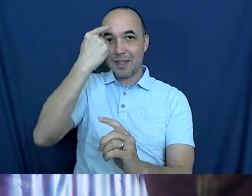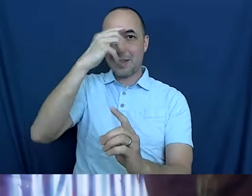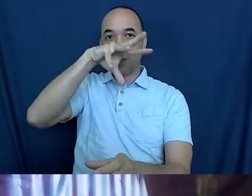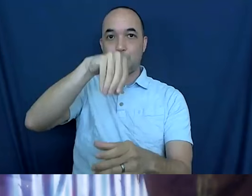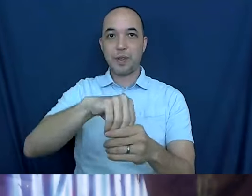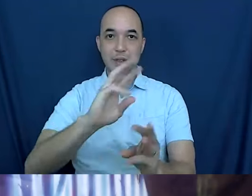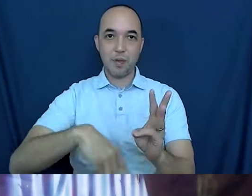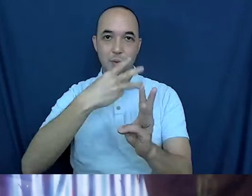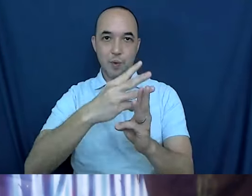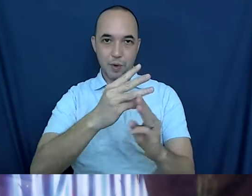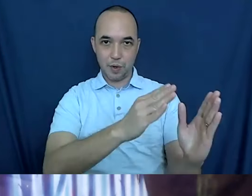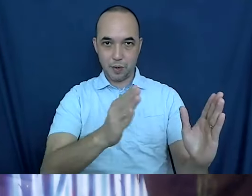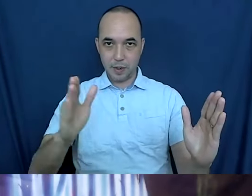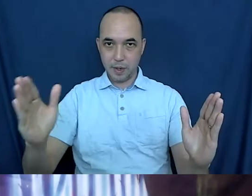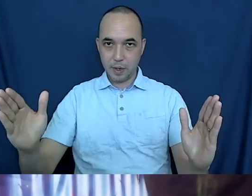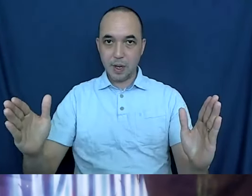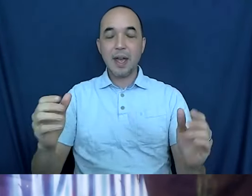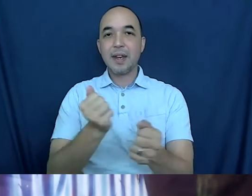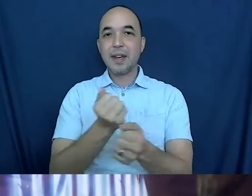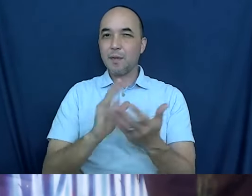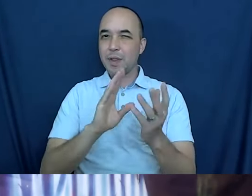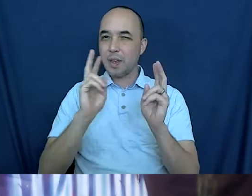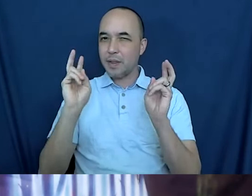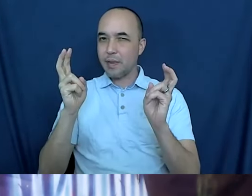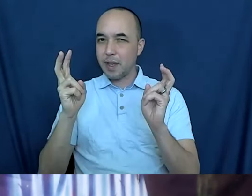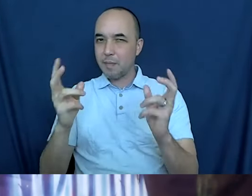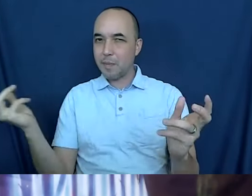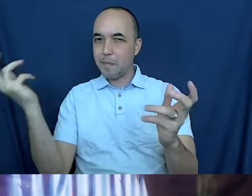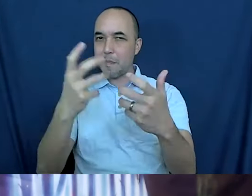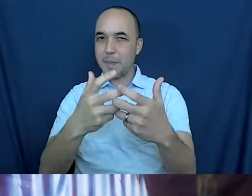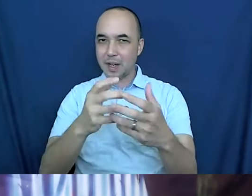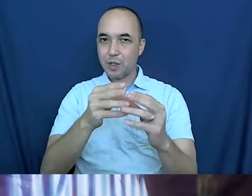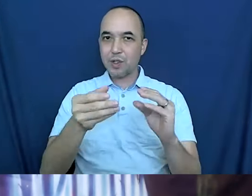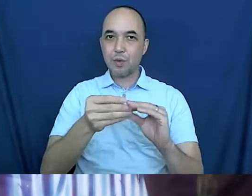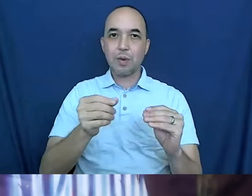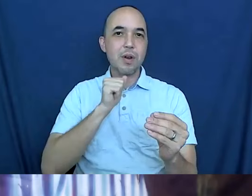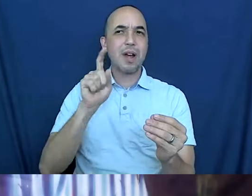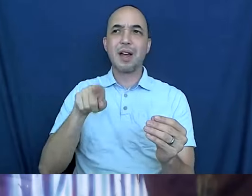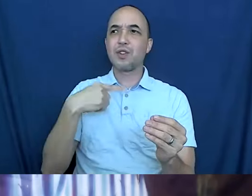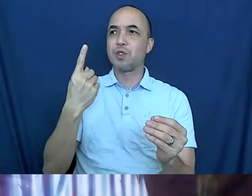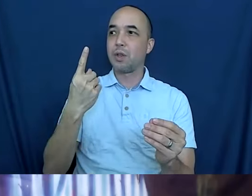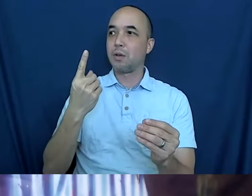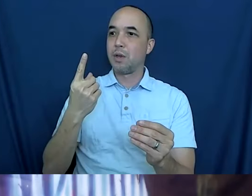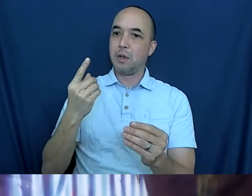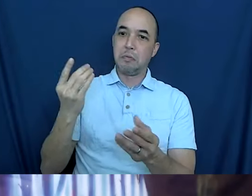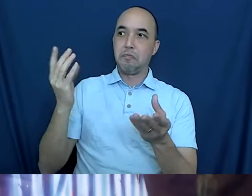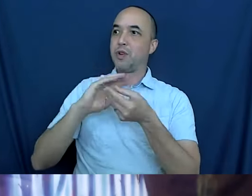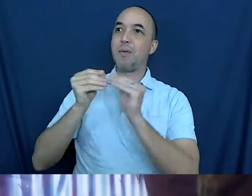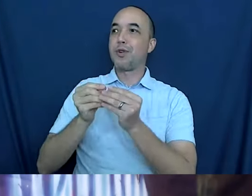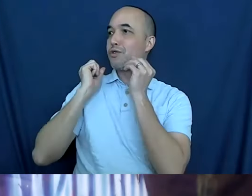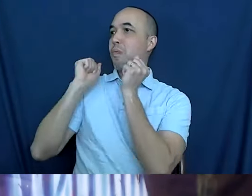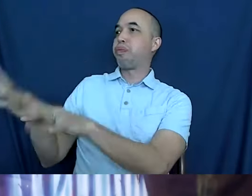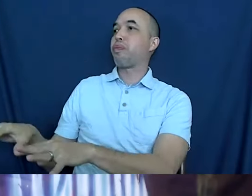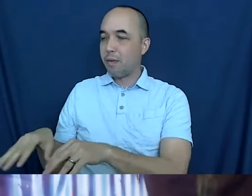did was themed to match the story. It wasn't just, here's a puzzle, here are a bunch of numbers or words or characters for